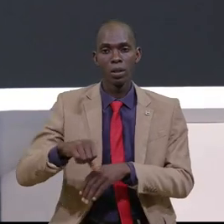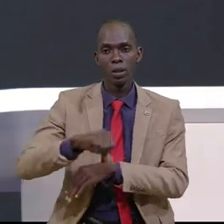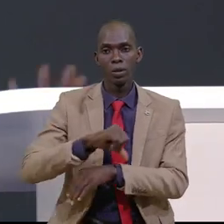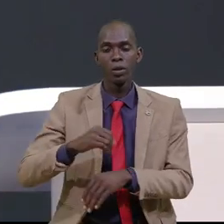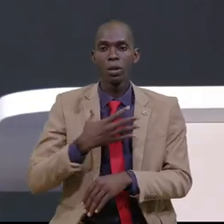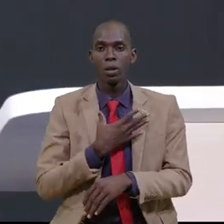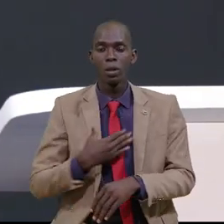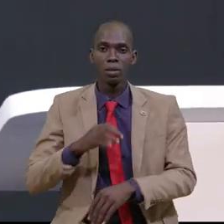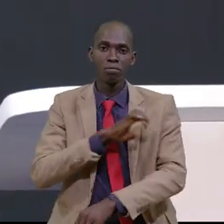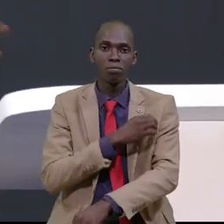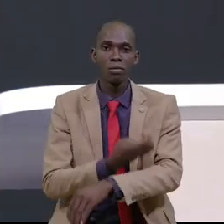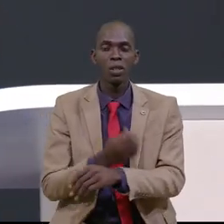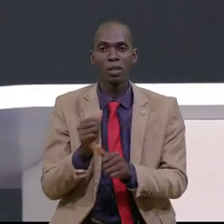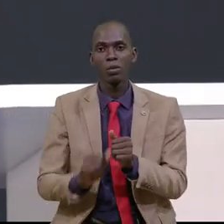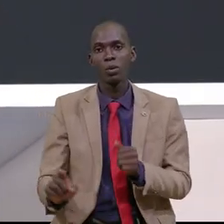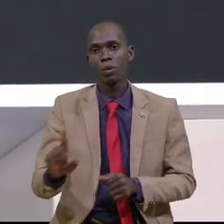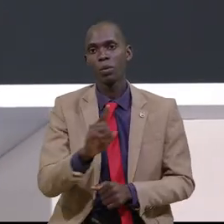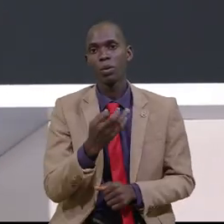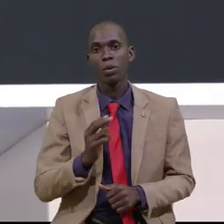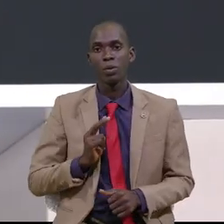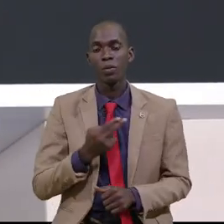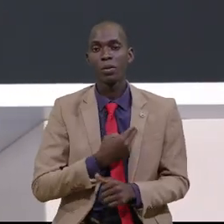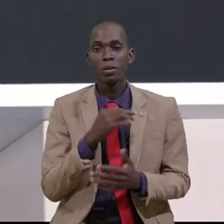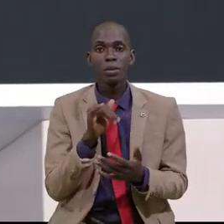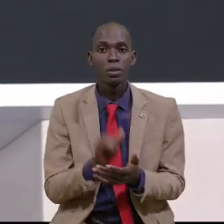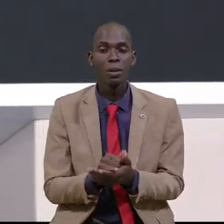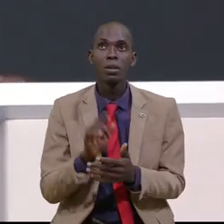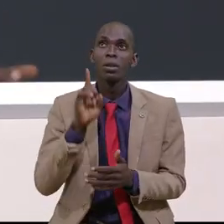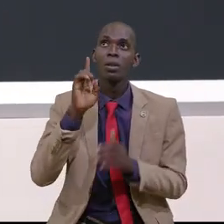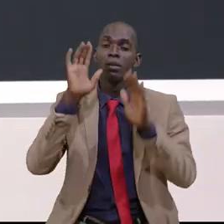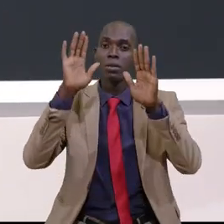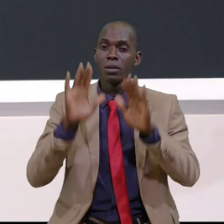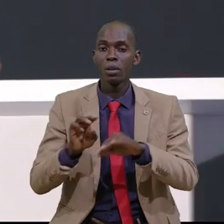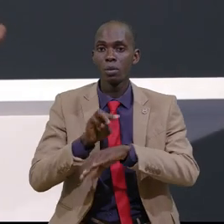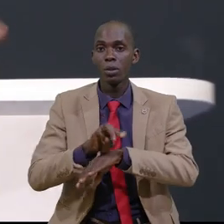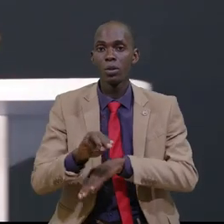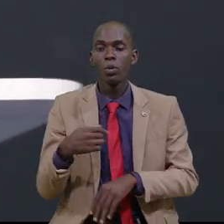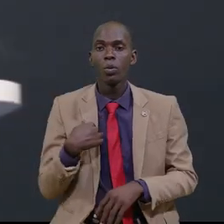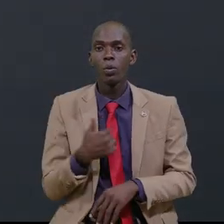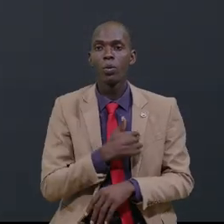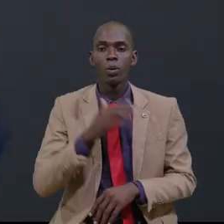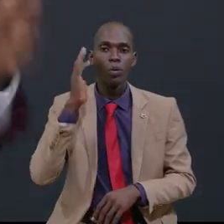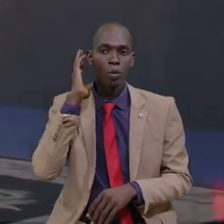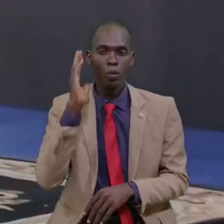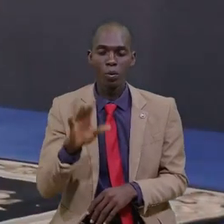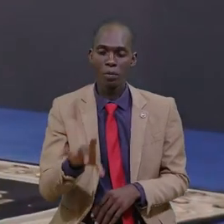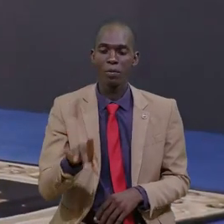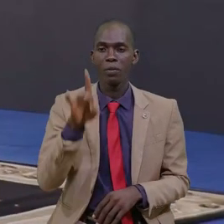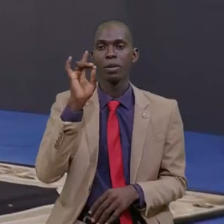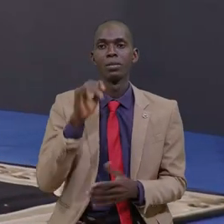energize every one of us that excellent ministry we will discover, we